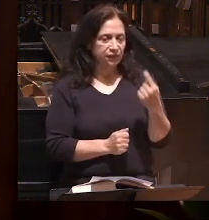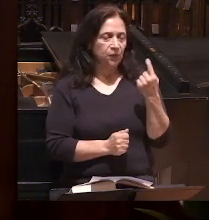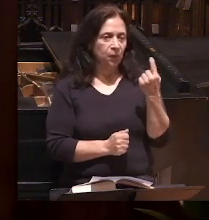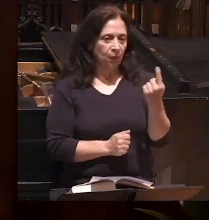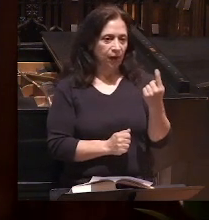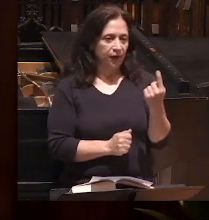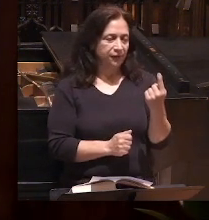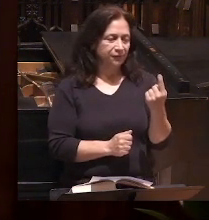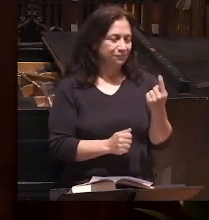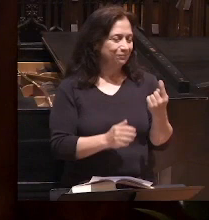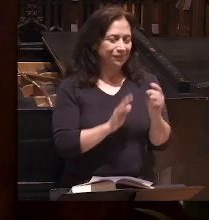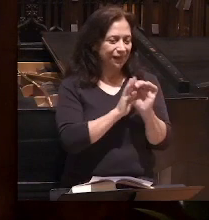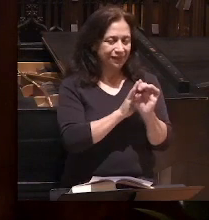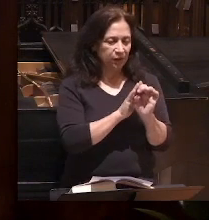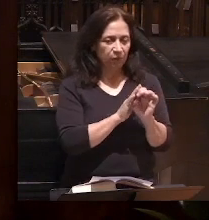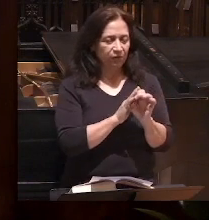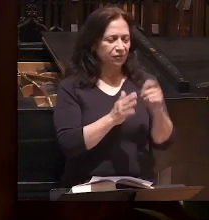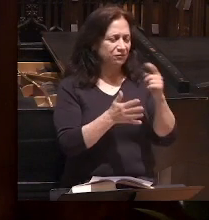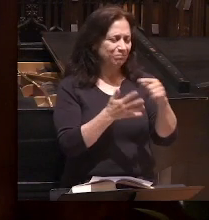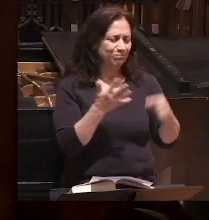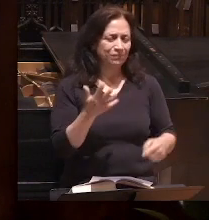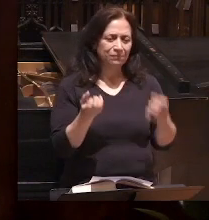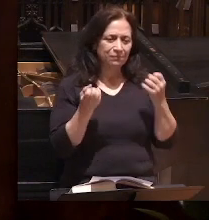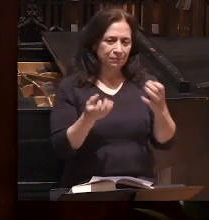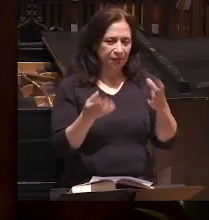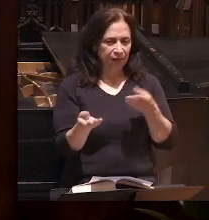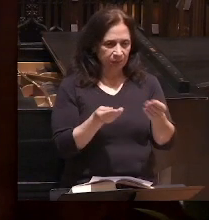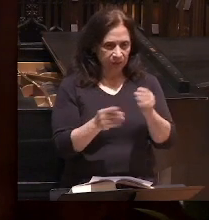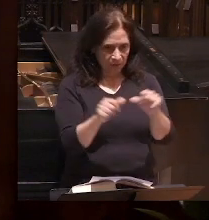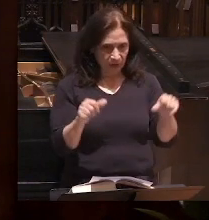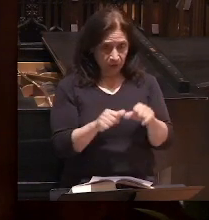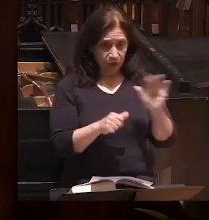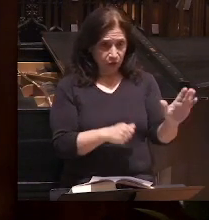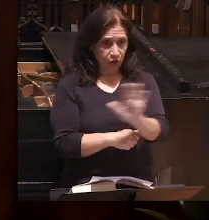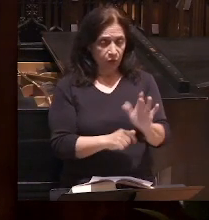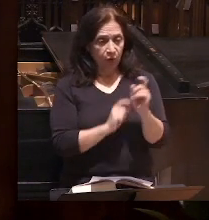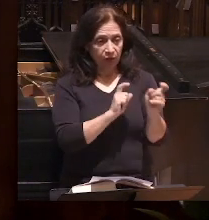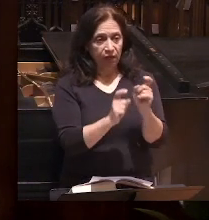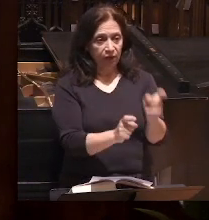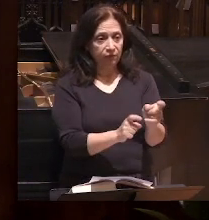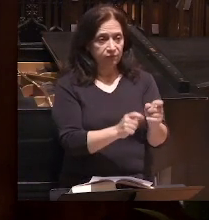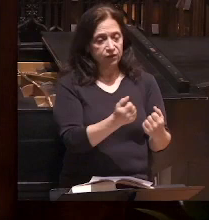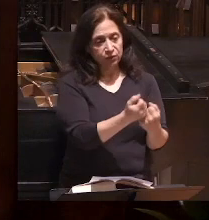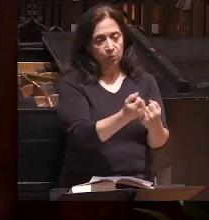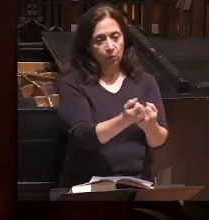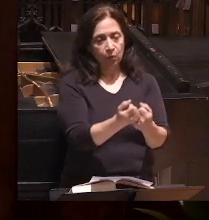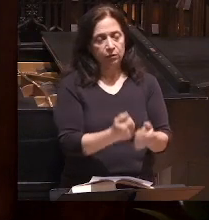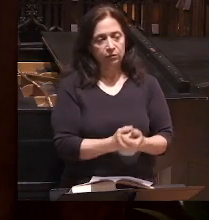this is one of the many ministry areas that your gifts go to